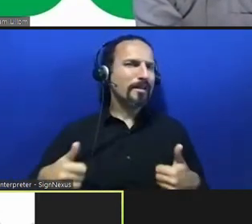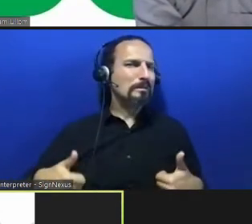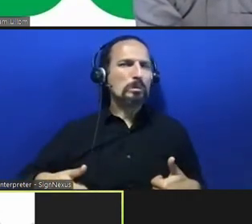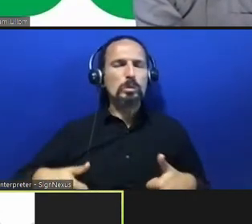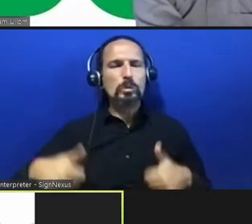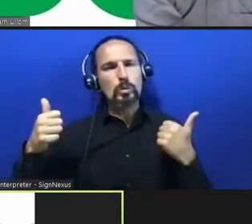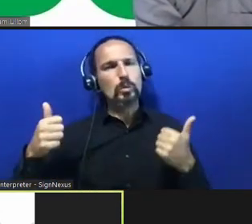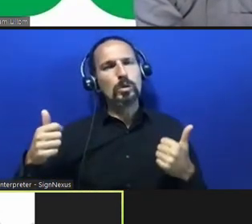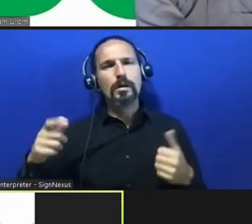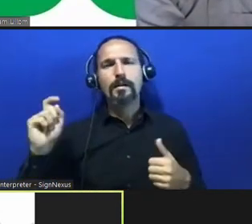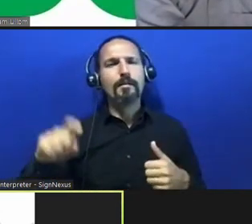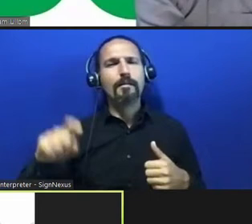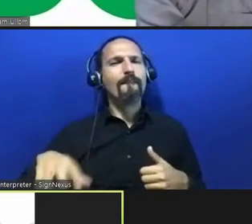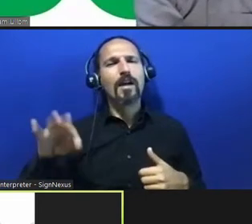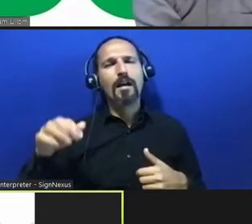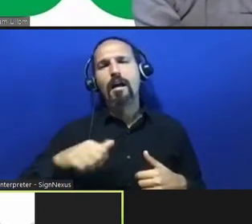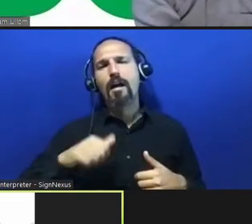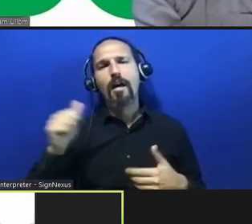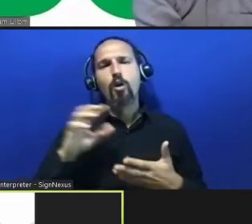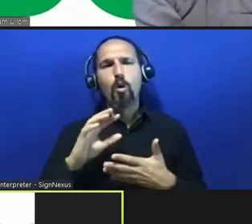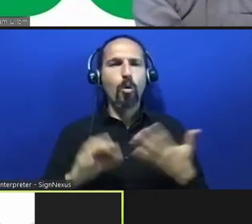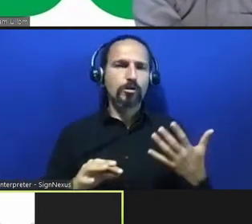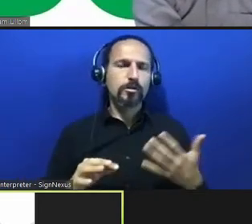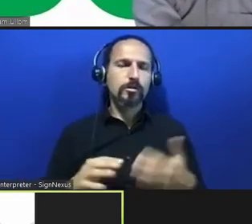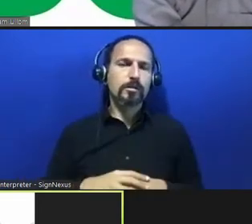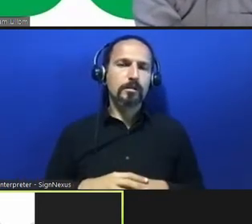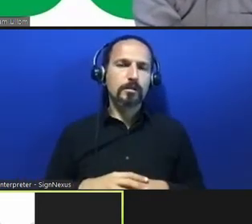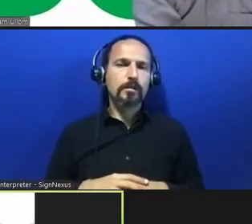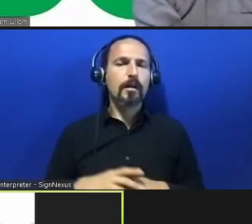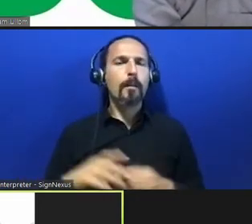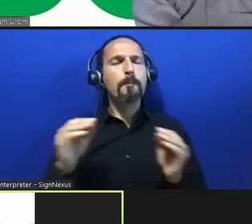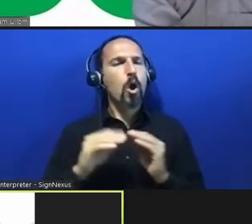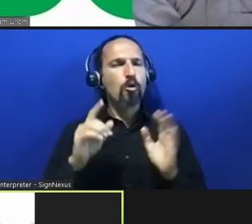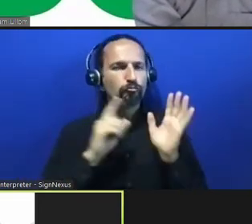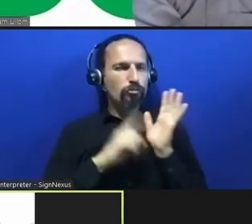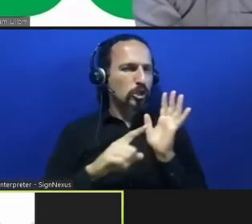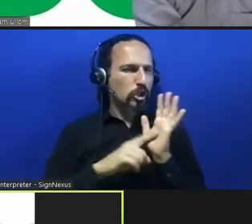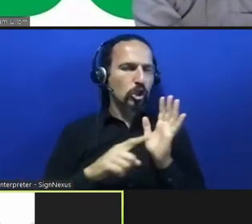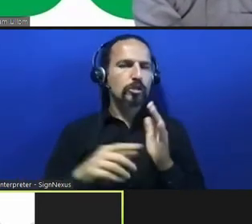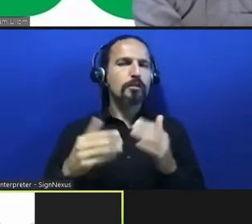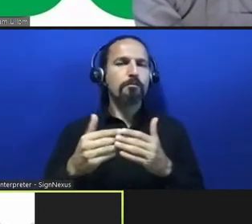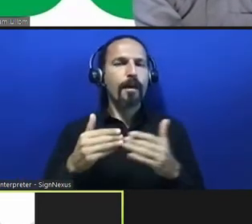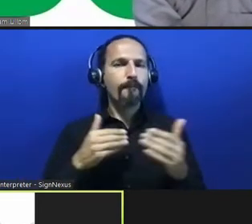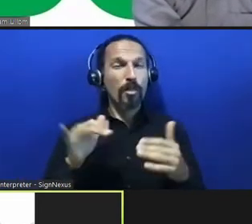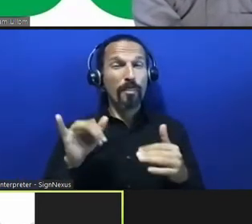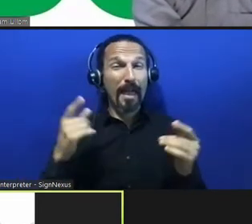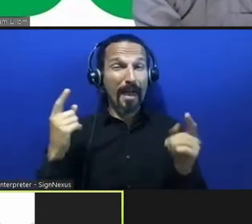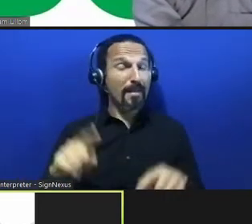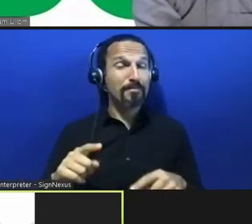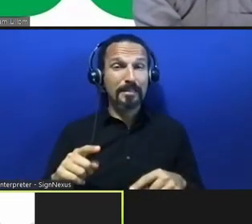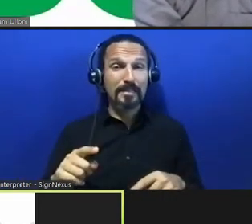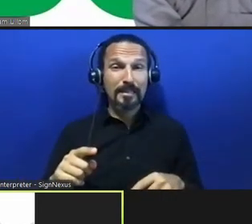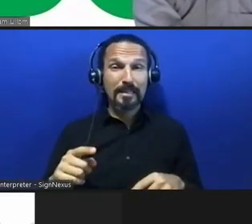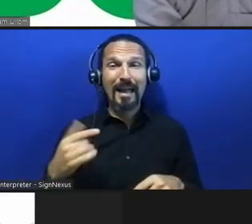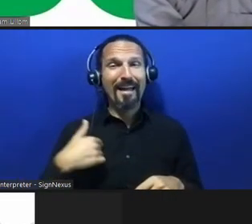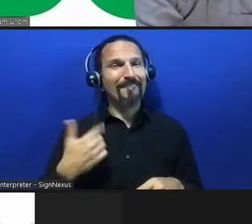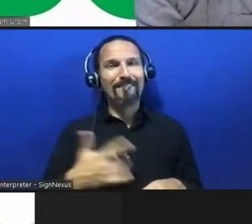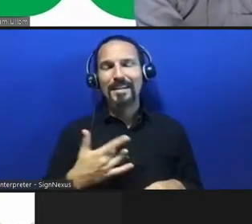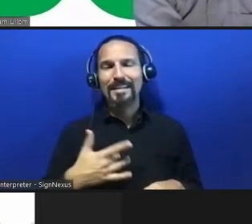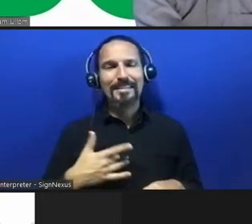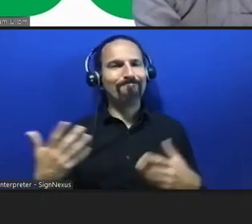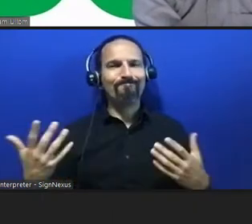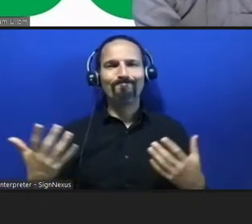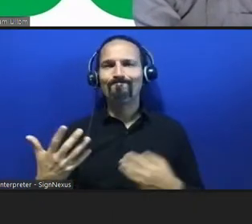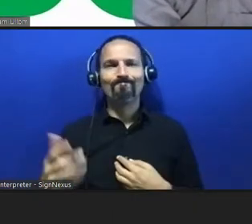there just has to be a different alternative there just have to be more research needs to be done before this happens I mean if I feel like no